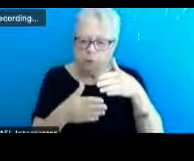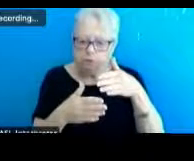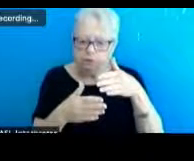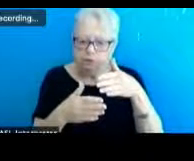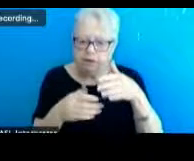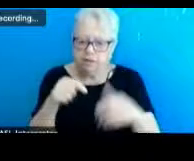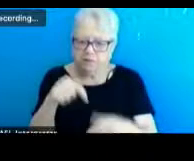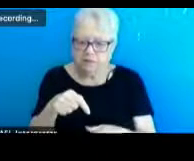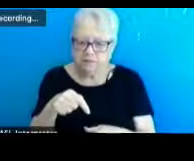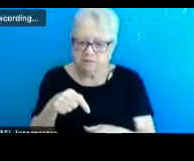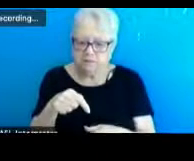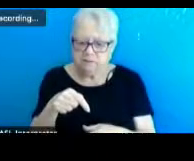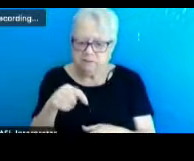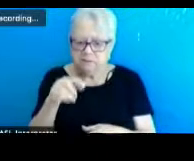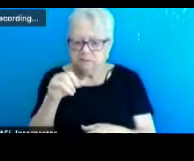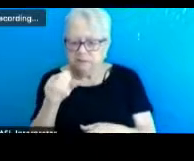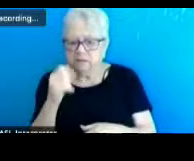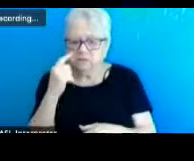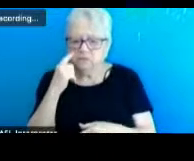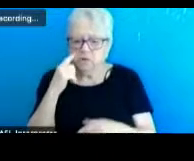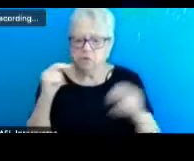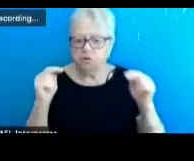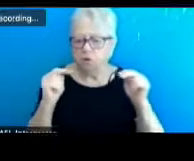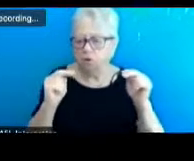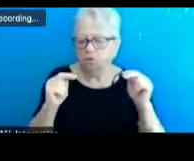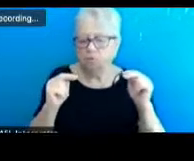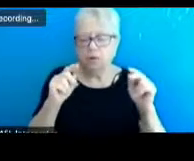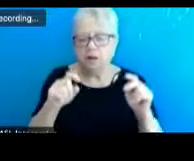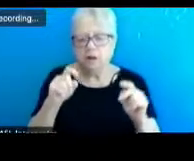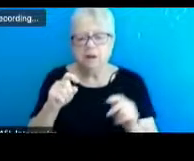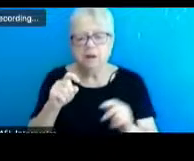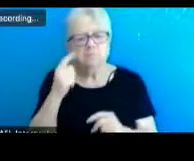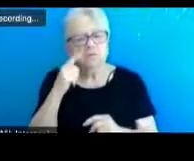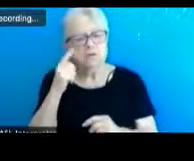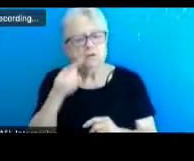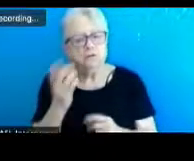yeah, further negotiations will be needed for sure.